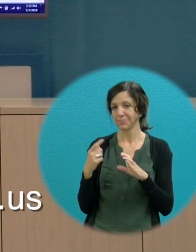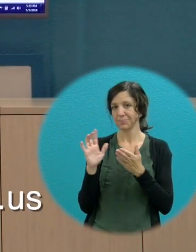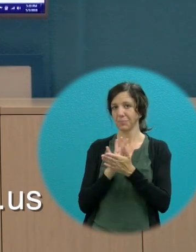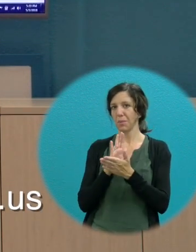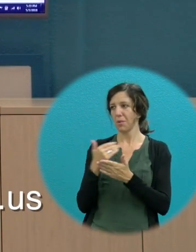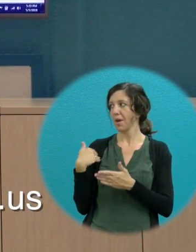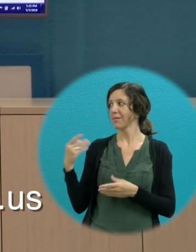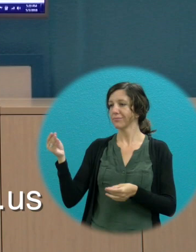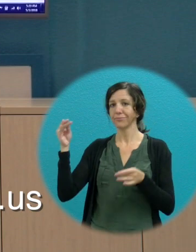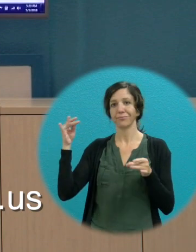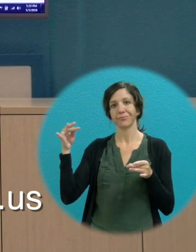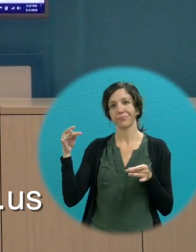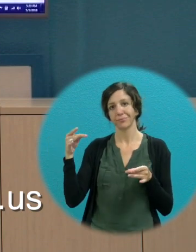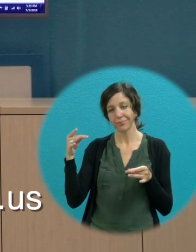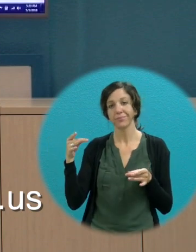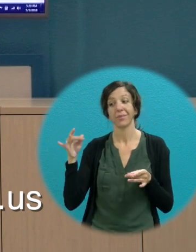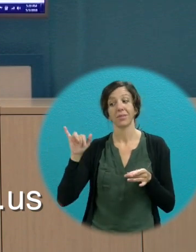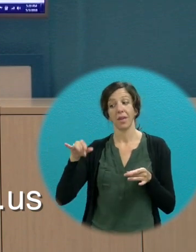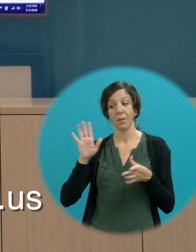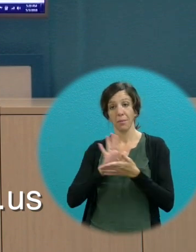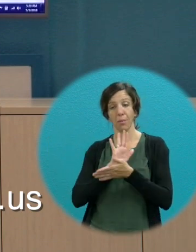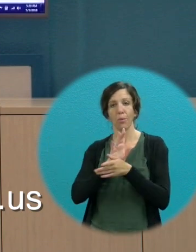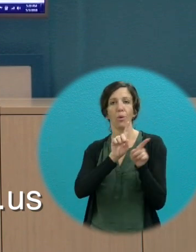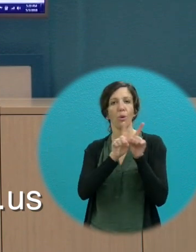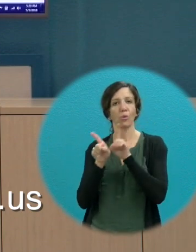as well, and we'll have it on our website.